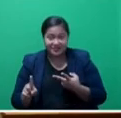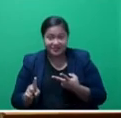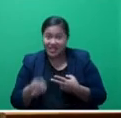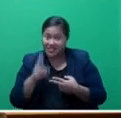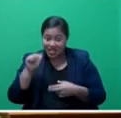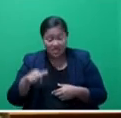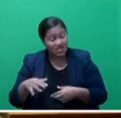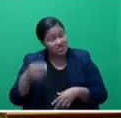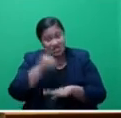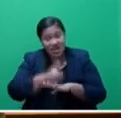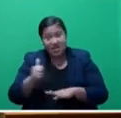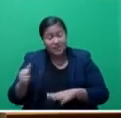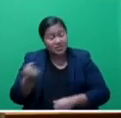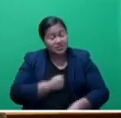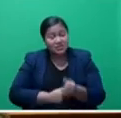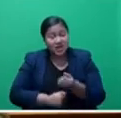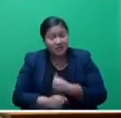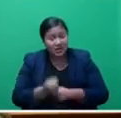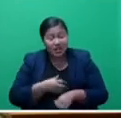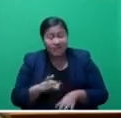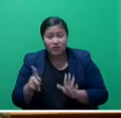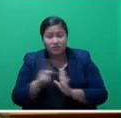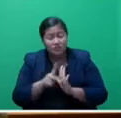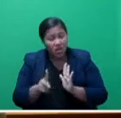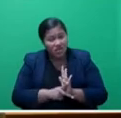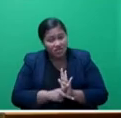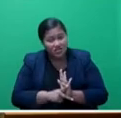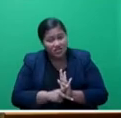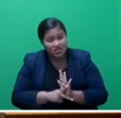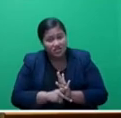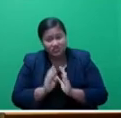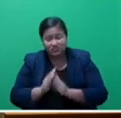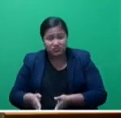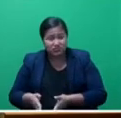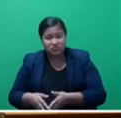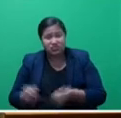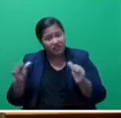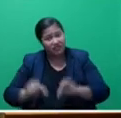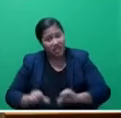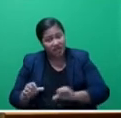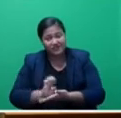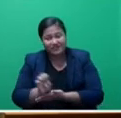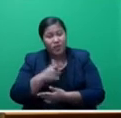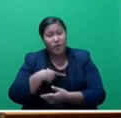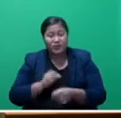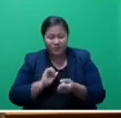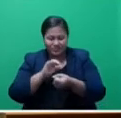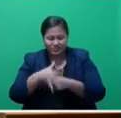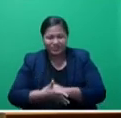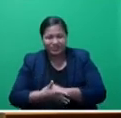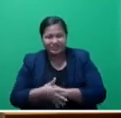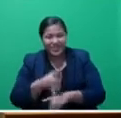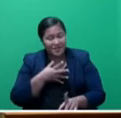is suffering from policy paralysis, which has failed our economy more than the impact of COVID-19, and has